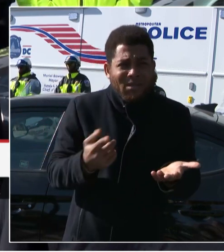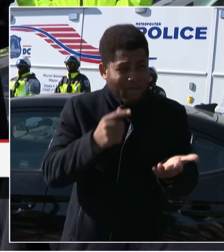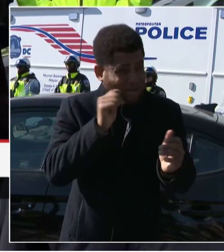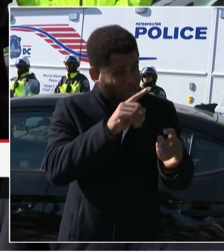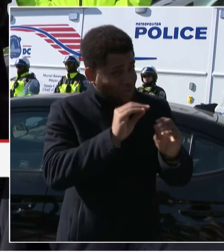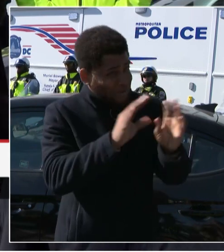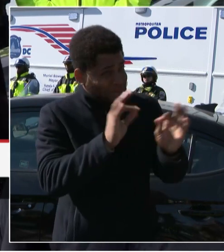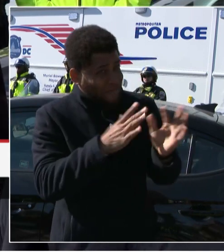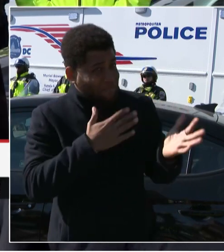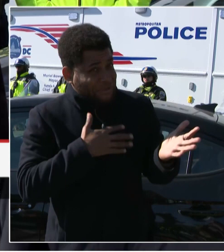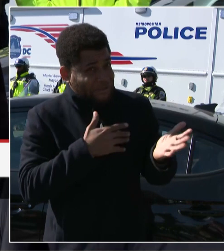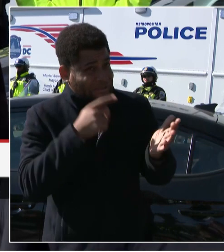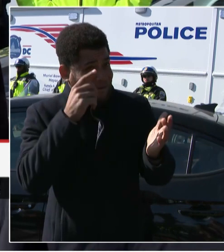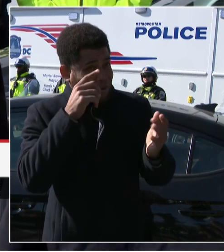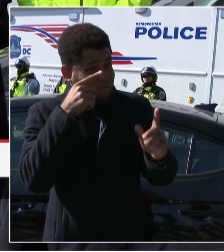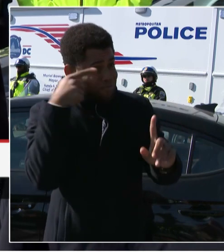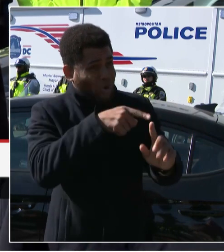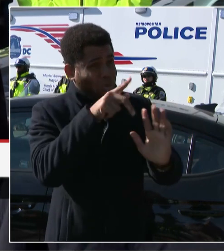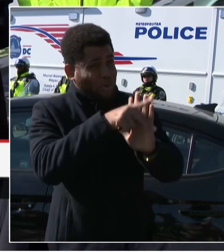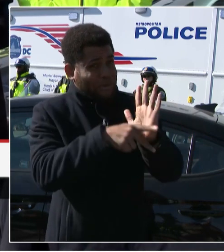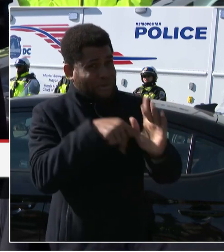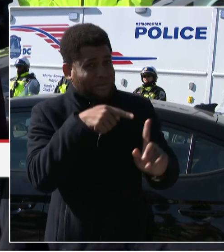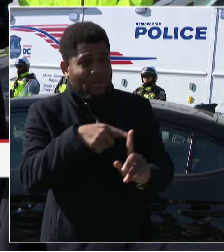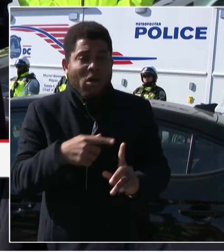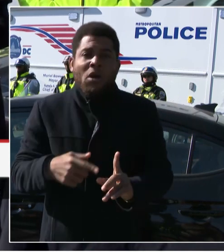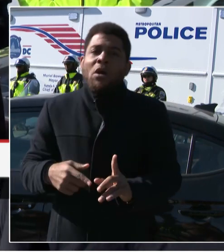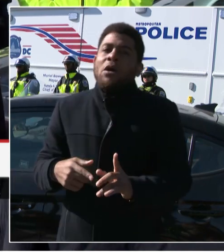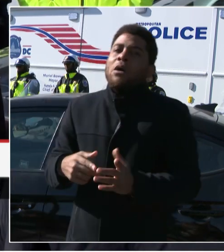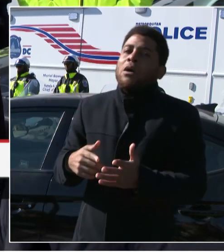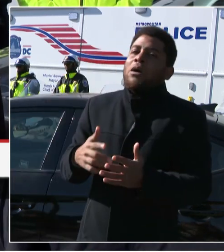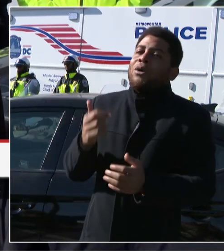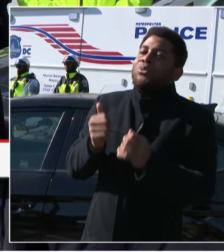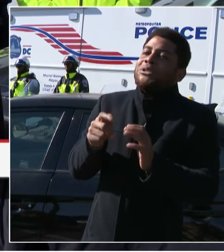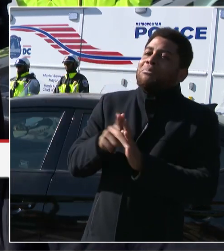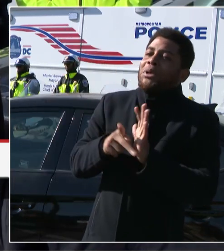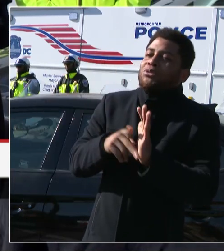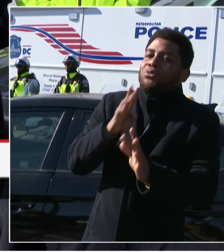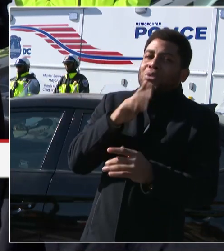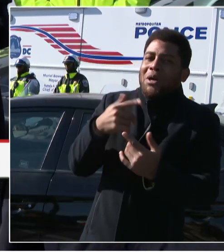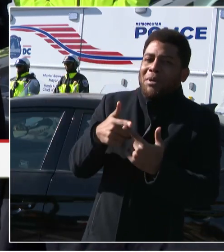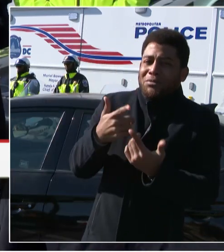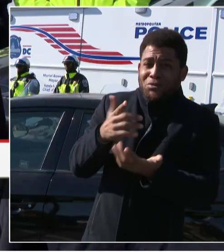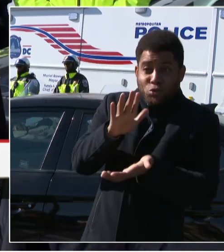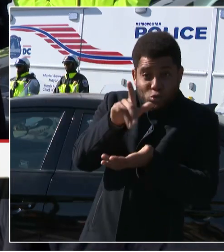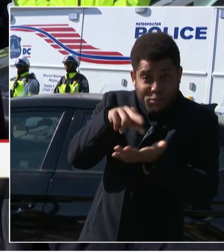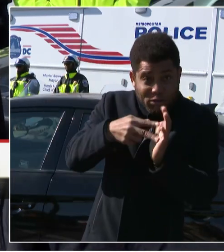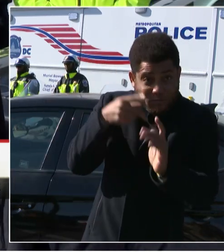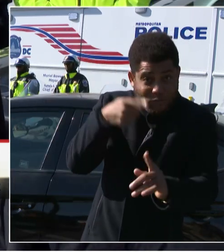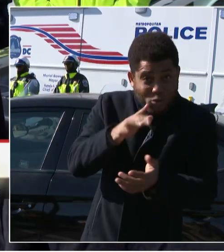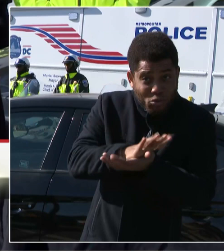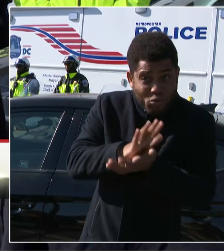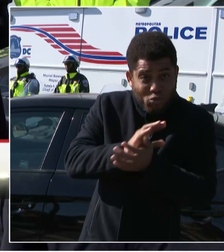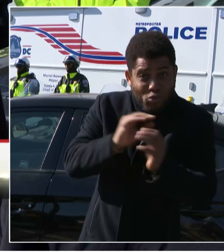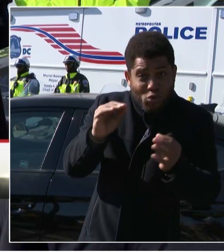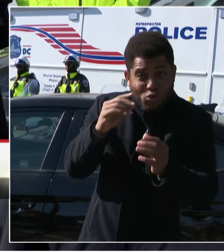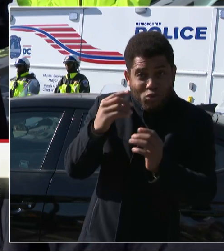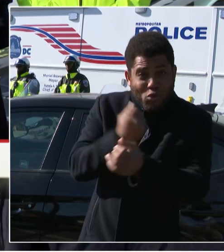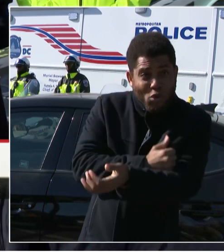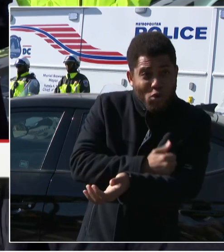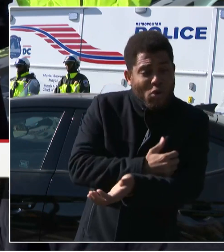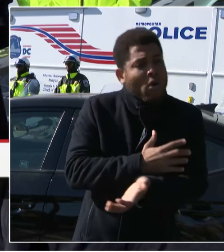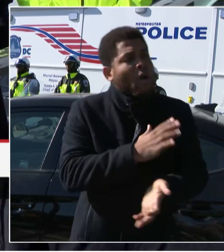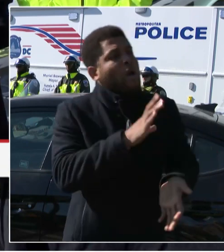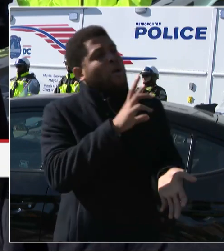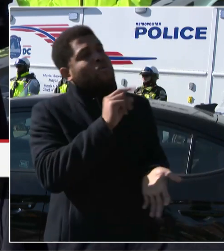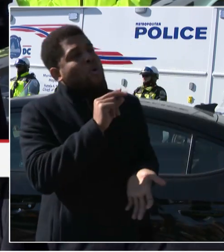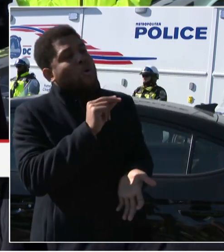proposal. Which policy has to do with it? The school-free zones? It has nothing to do with it. What it has to do with is a policy that was